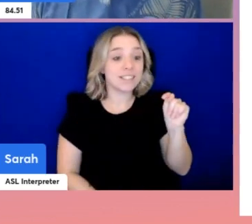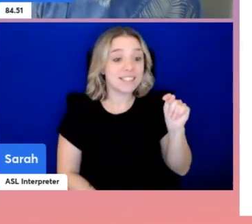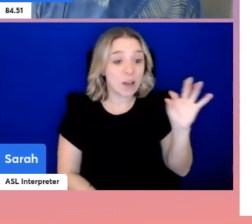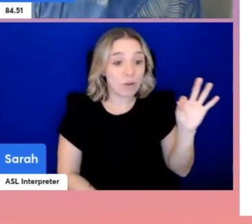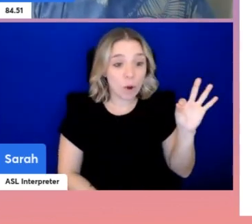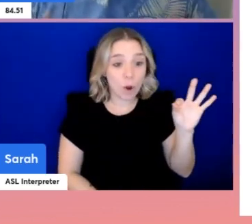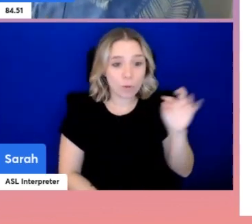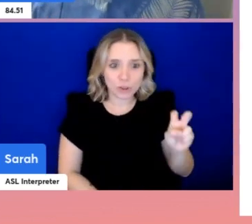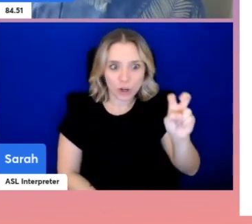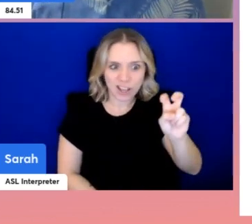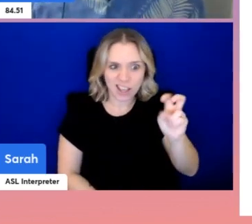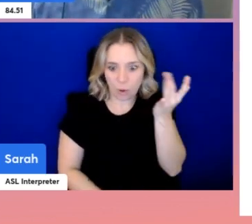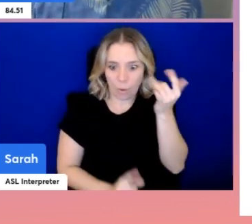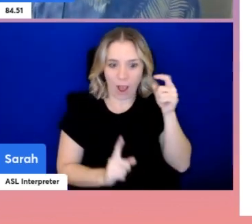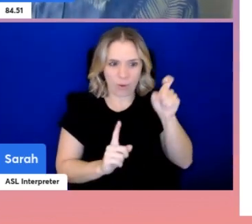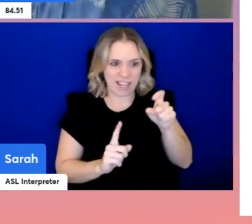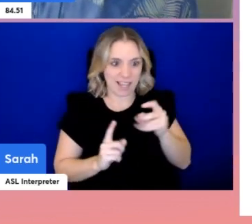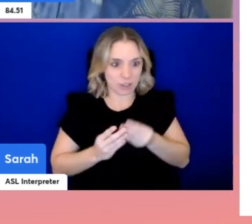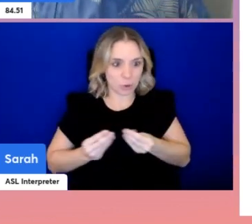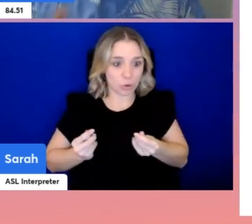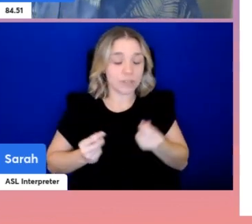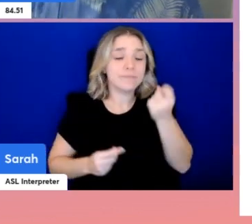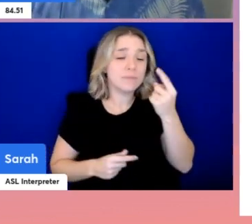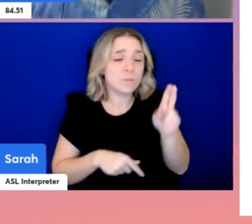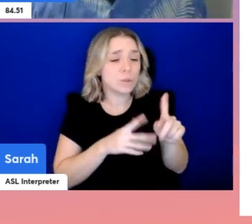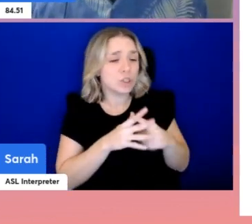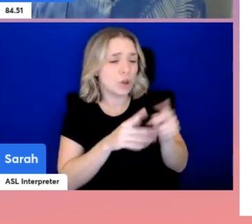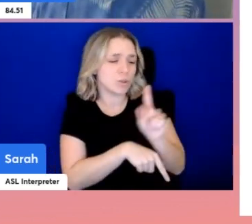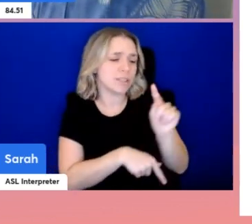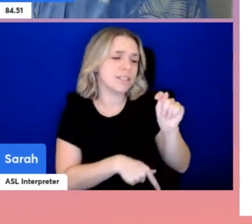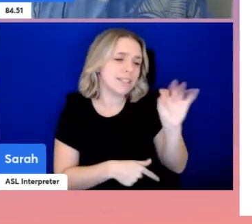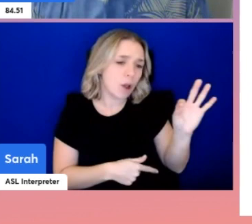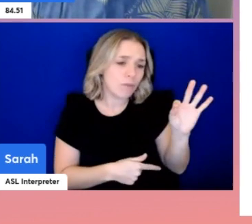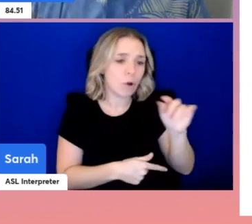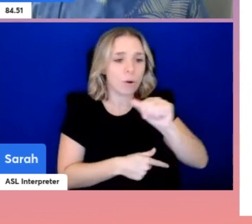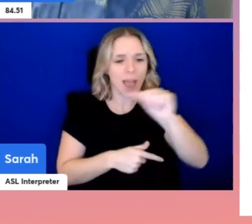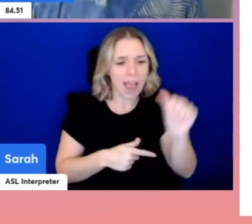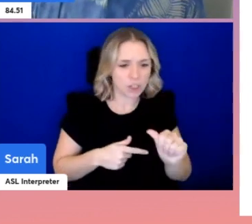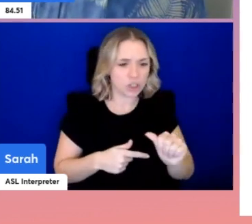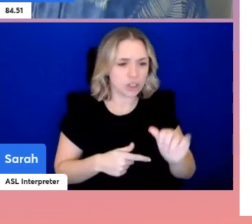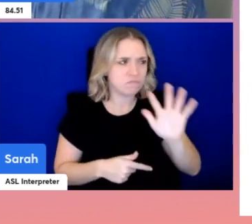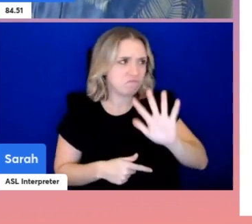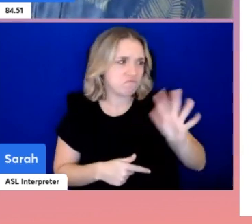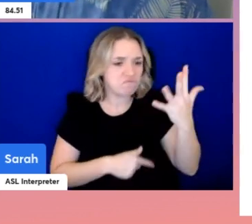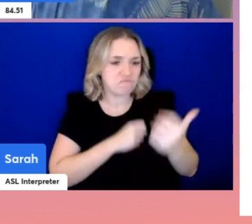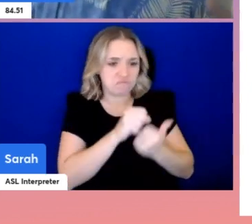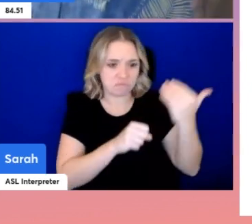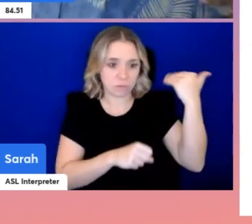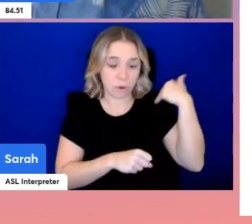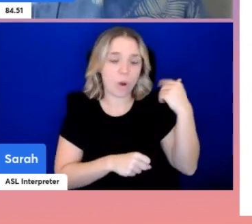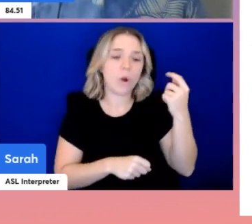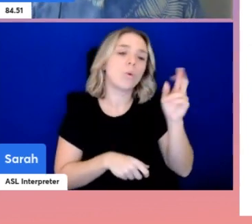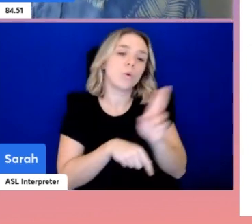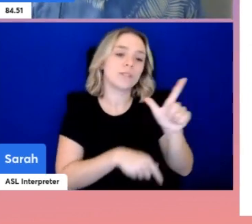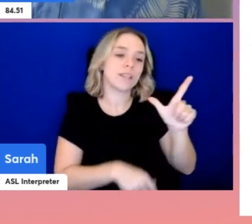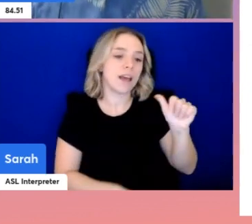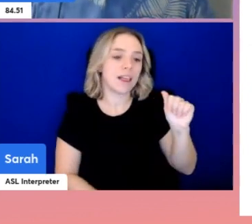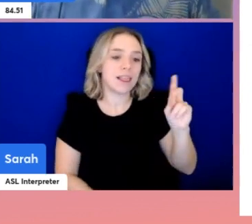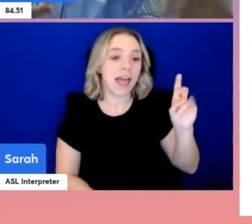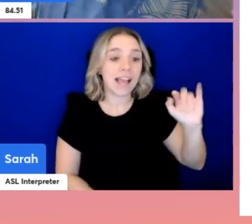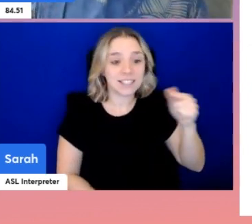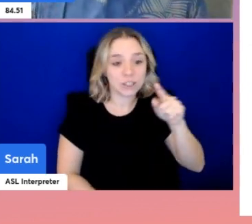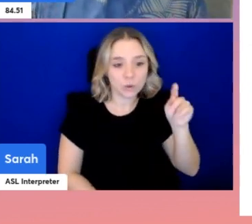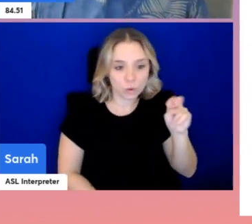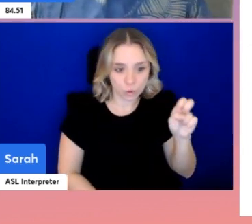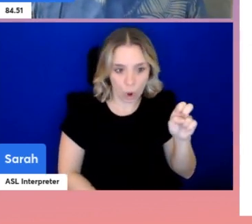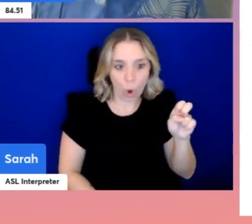solution. We started using Terraform in Azure roughly 5 years ago, and we used a landing zone pattern, right? So we're giving people templated code